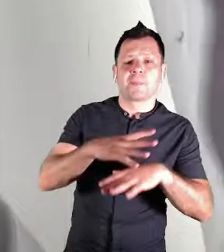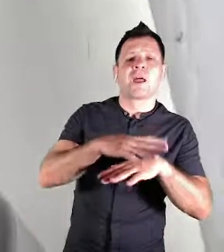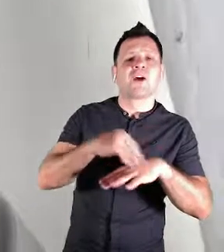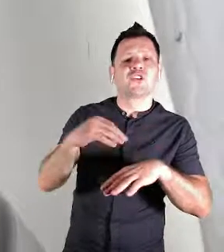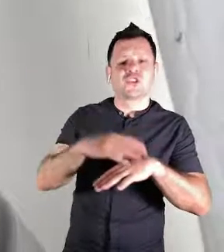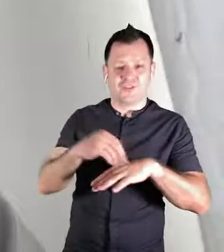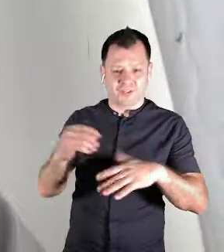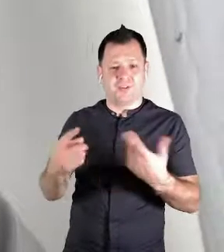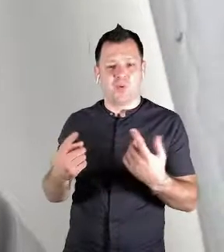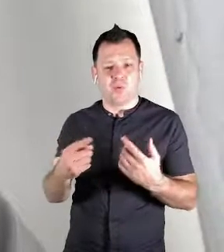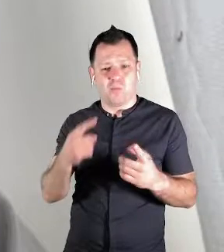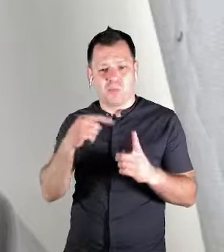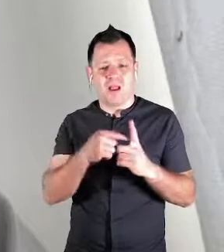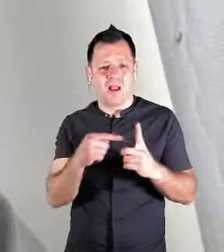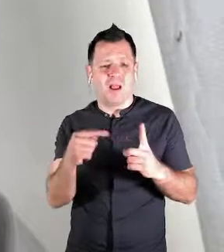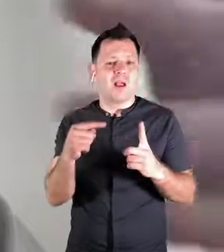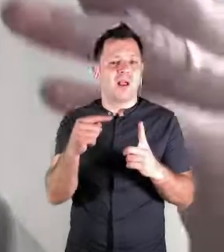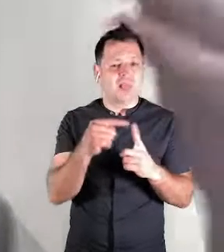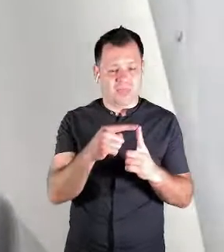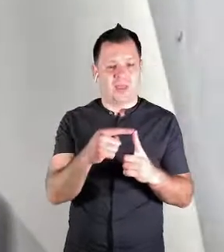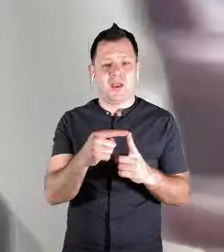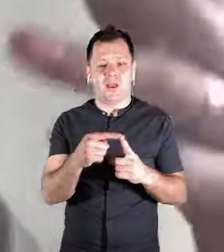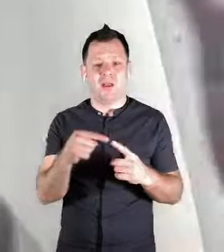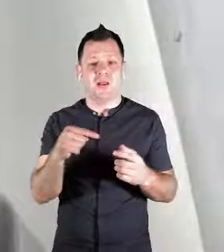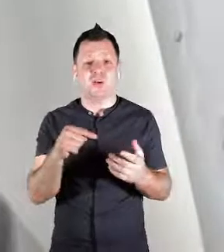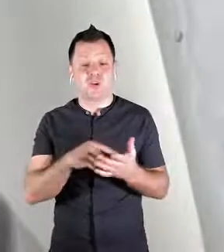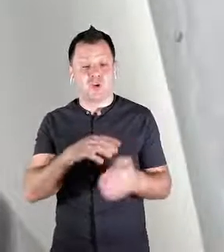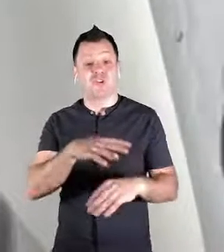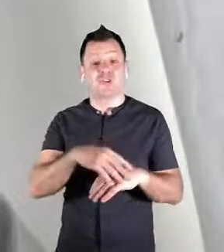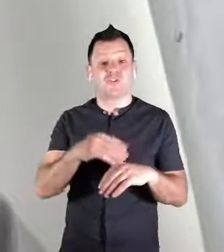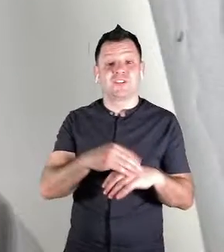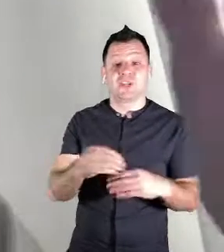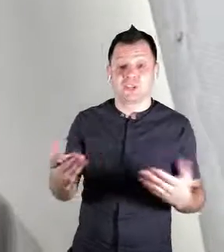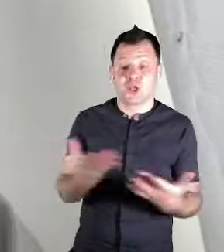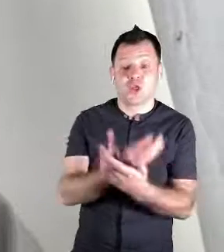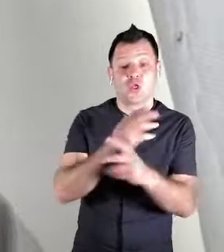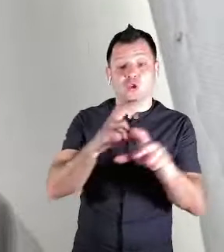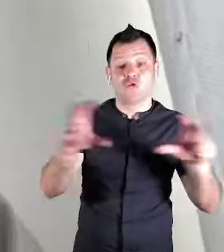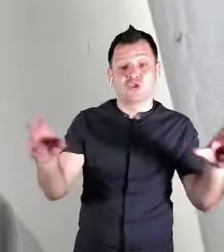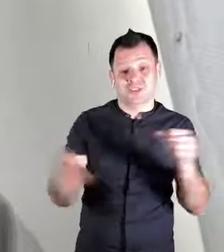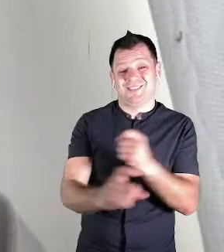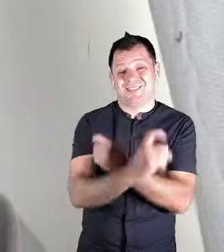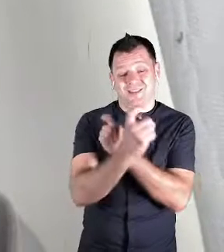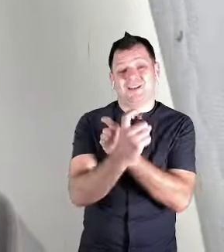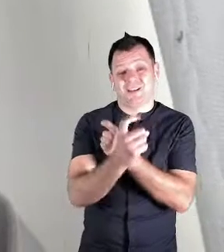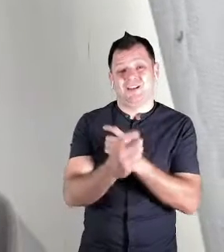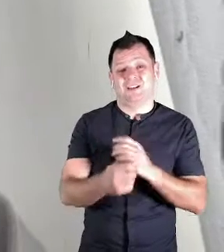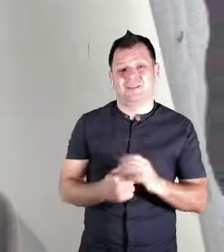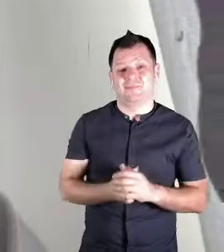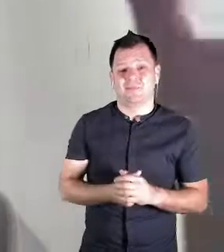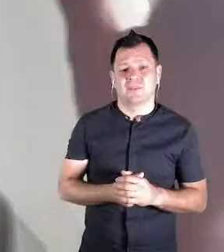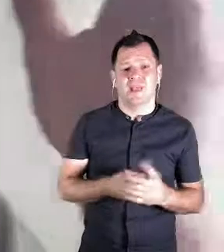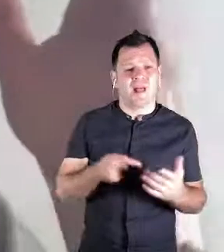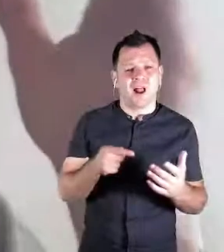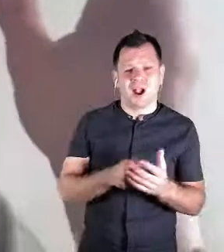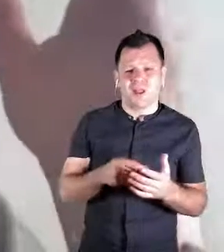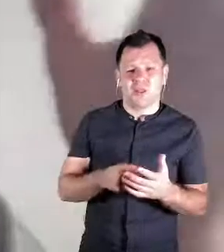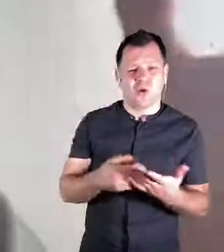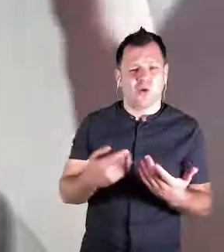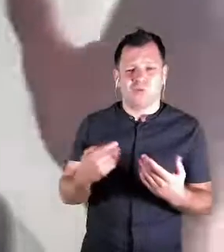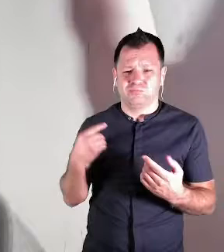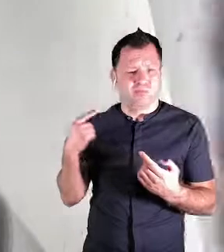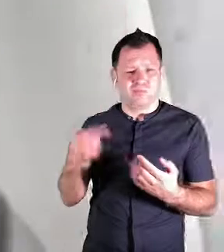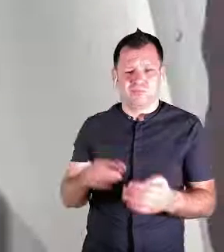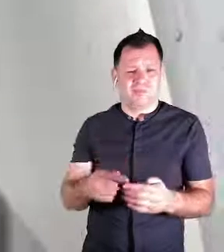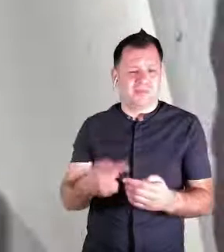been so for a long time, from the 30s, I would say, something like that. That